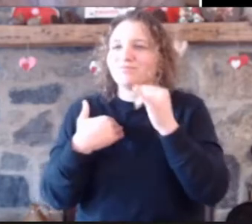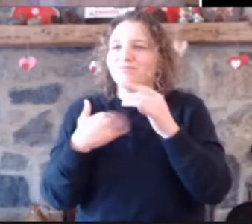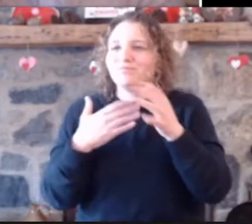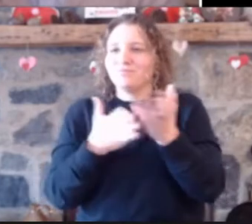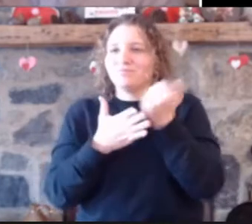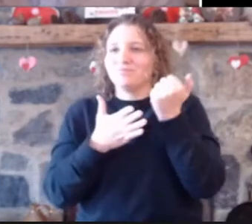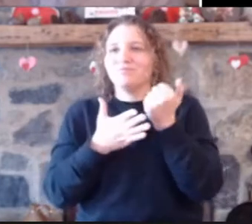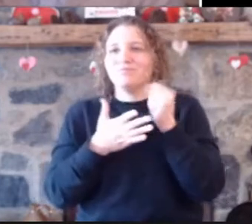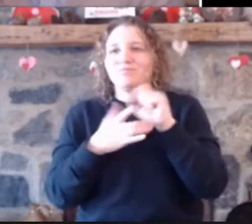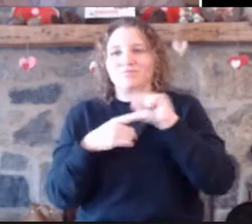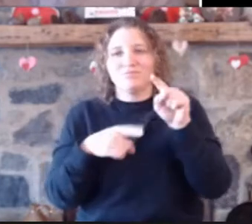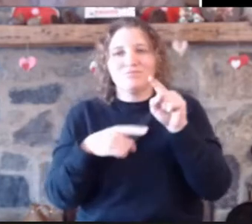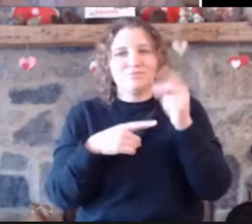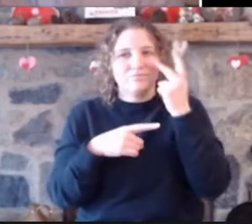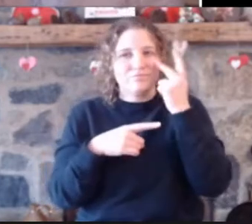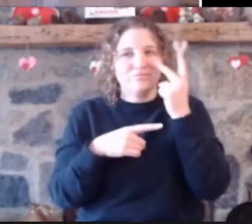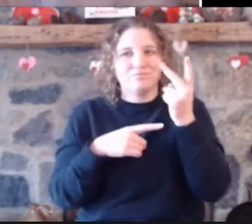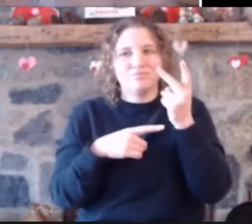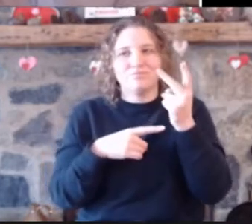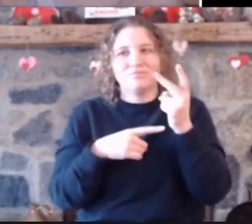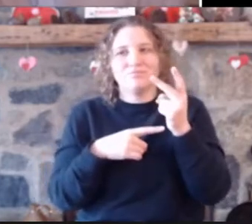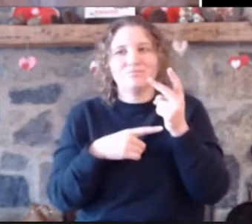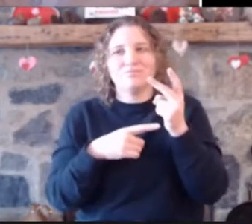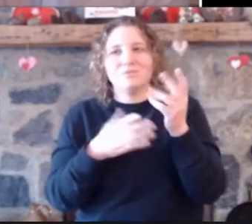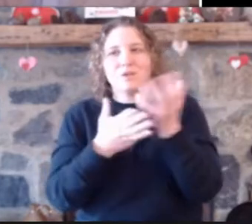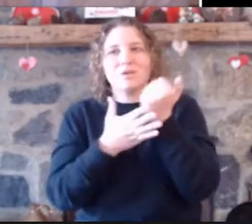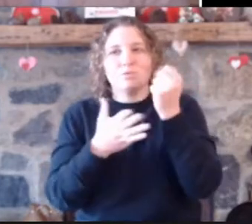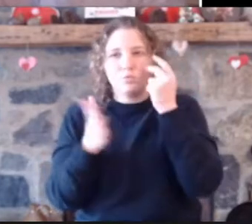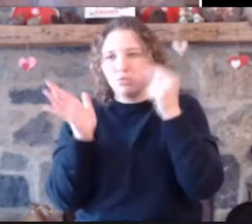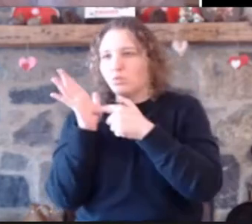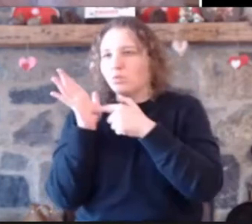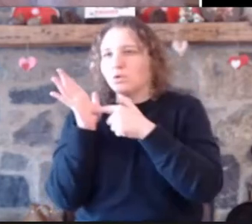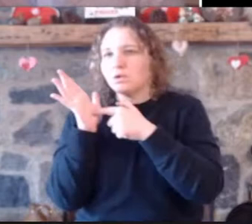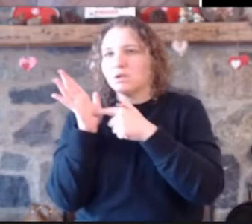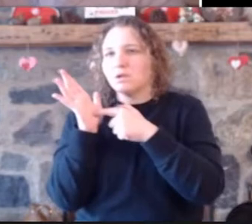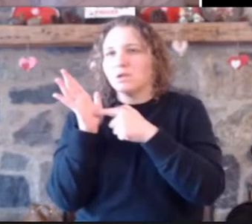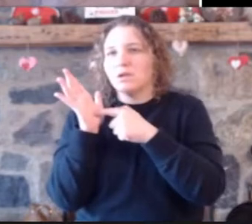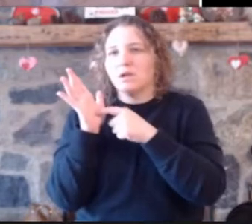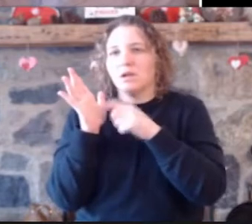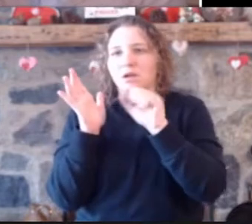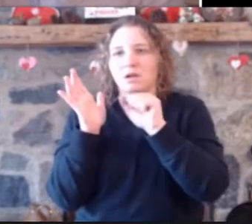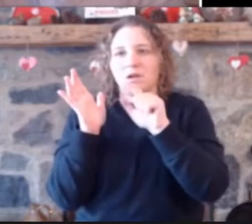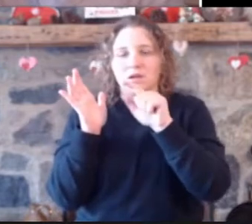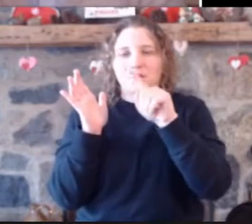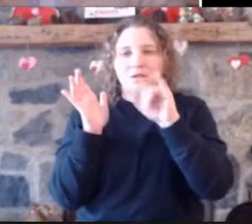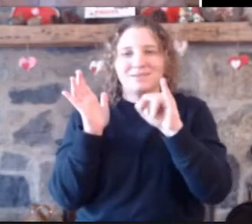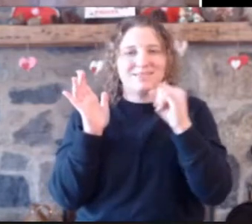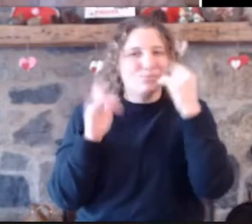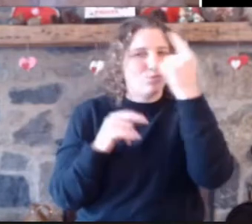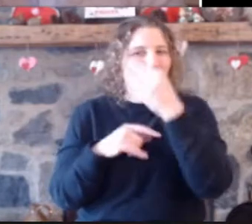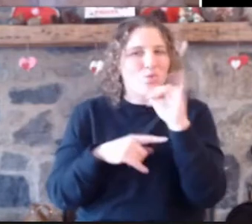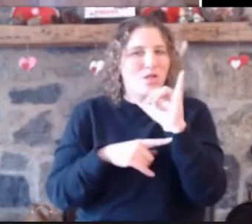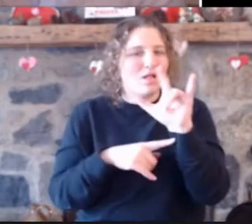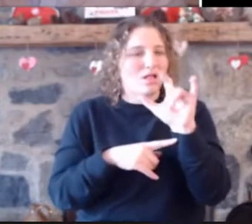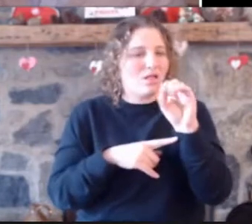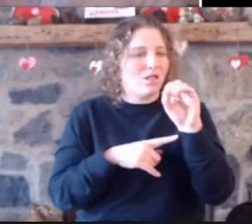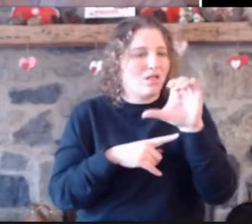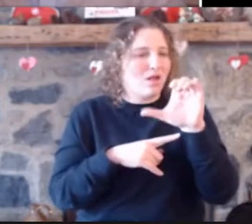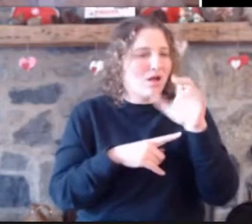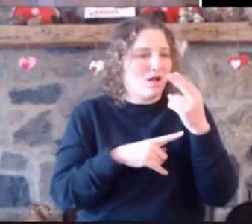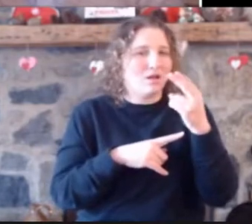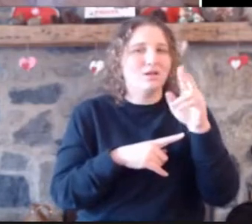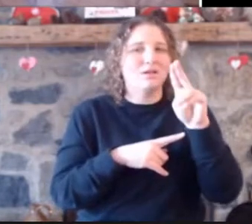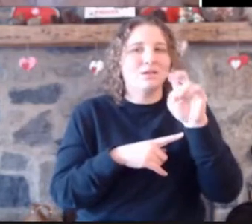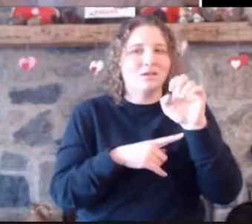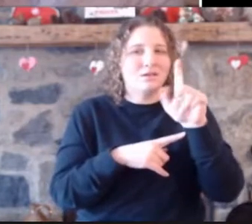Skipper's Fish House, and there he learned of Alti. He didn't catch it, he observed it. He learned of Alti, a mysterious Loch Ness monster of sorts, but a lot